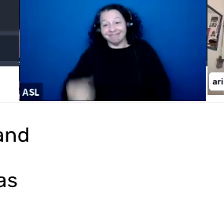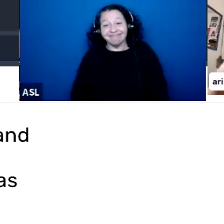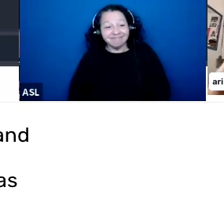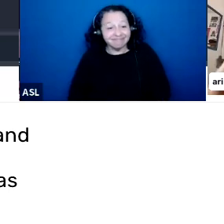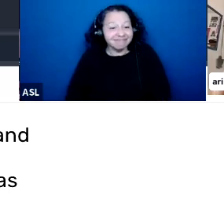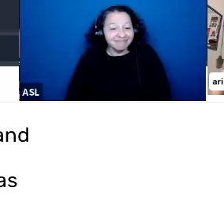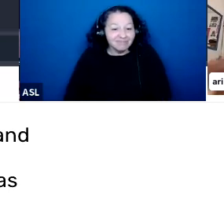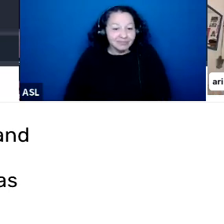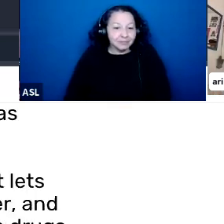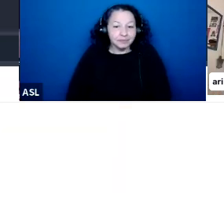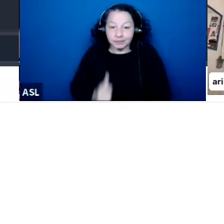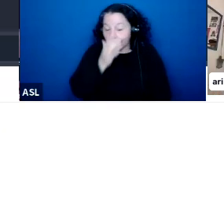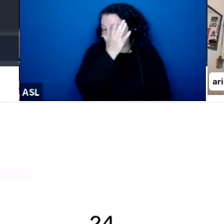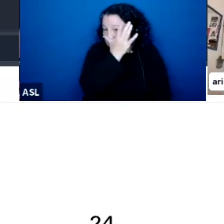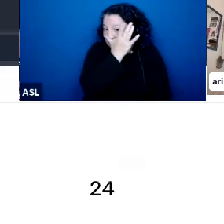for us.